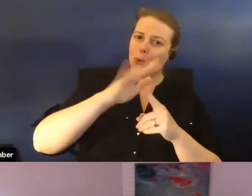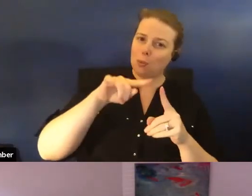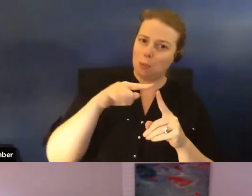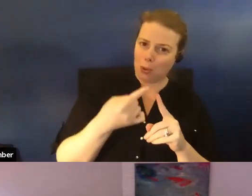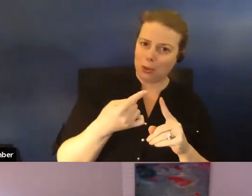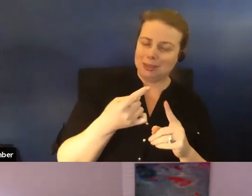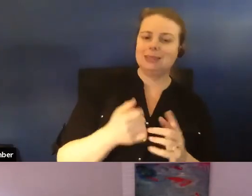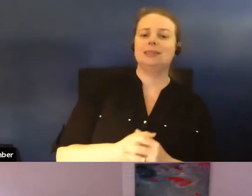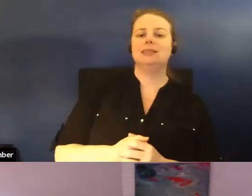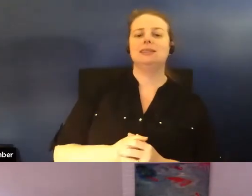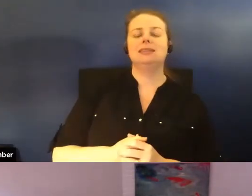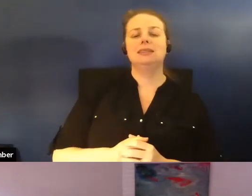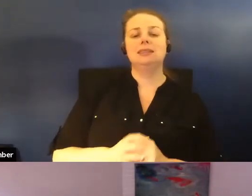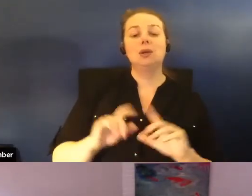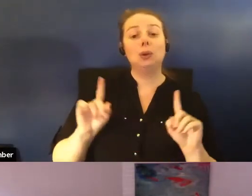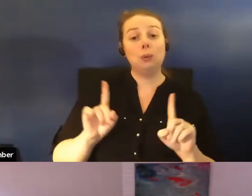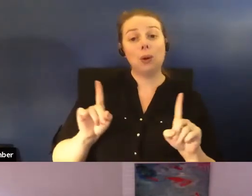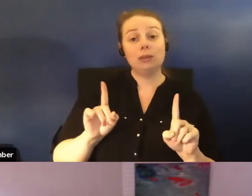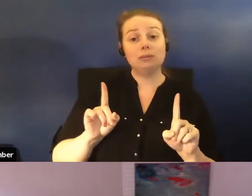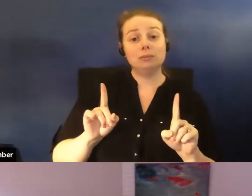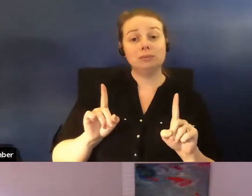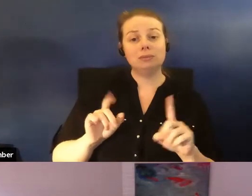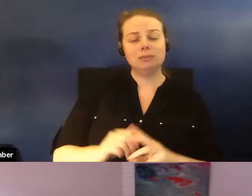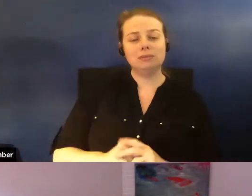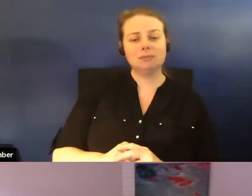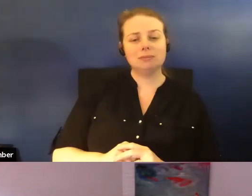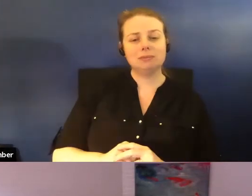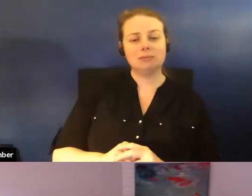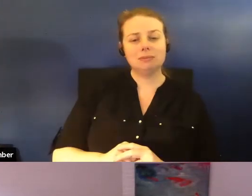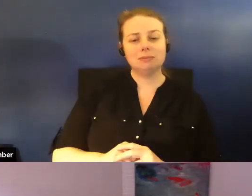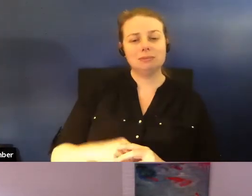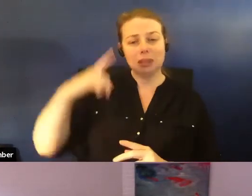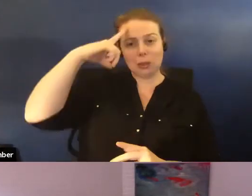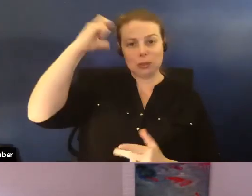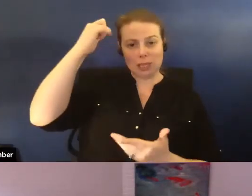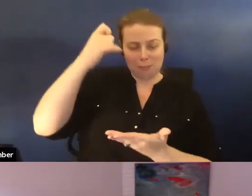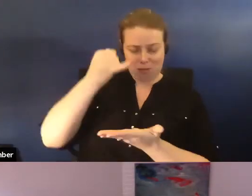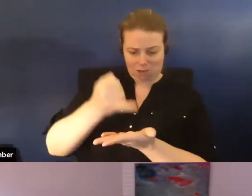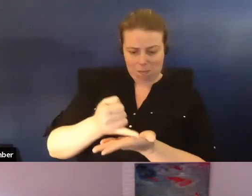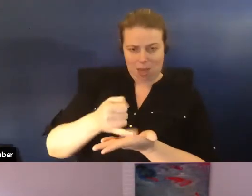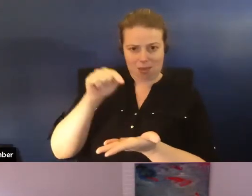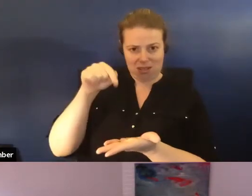day, and that is that the concept of impairment, or